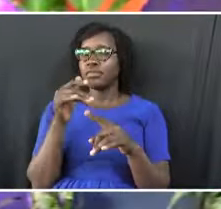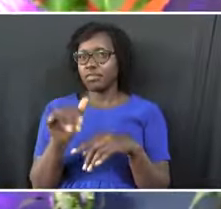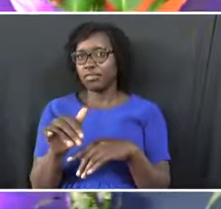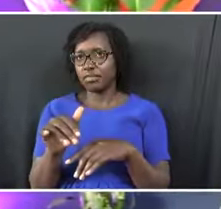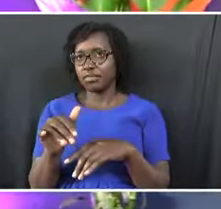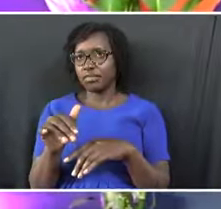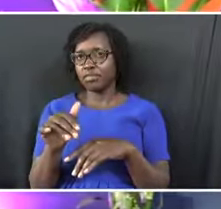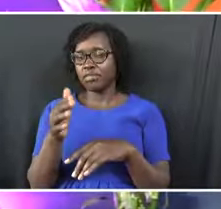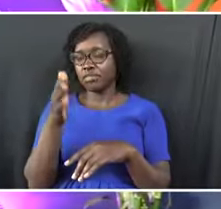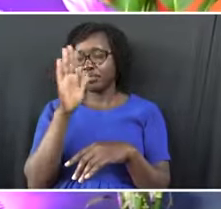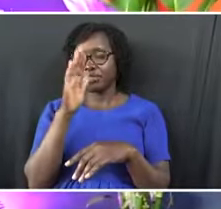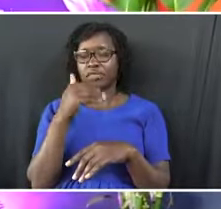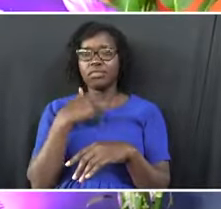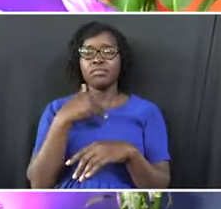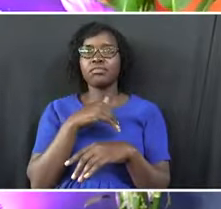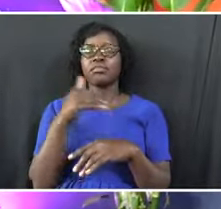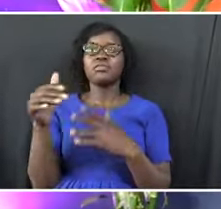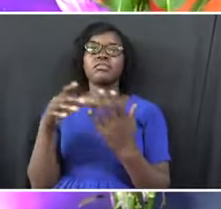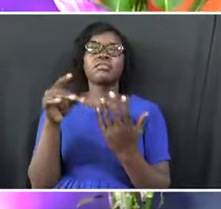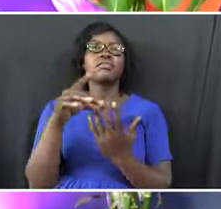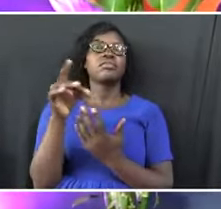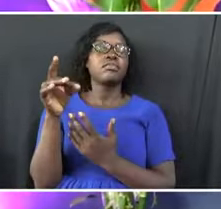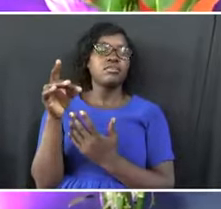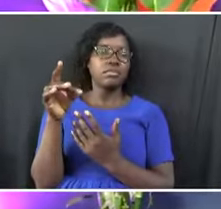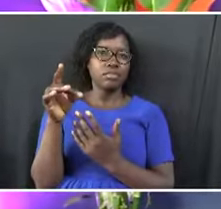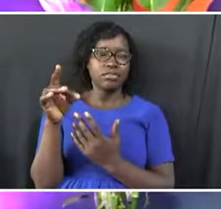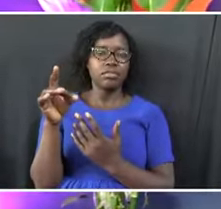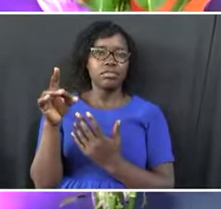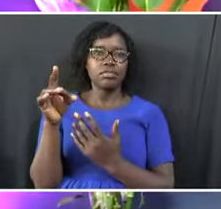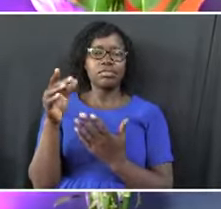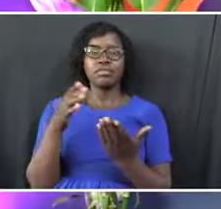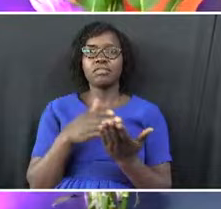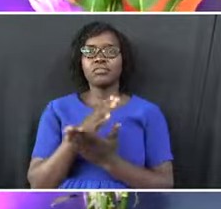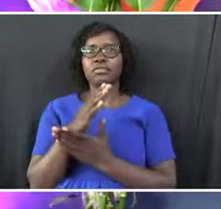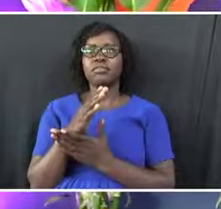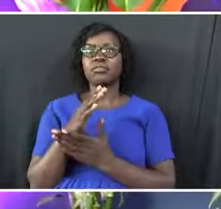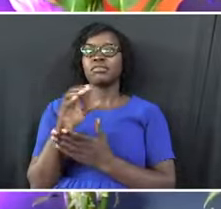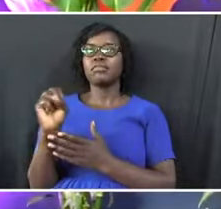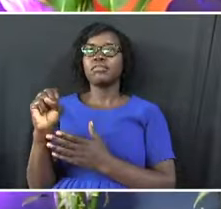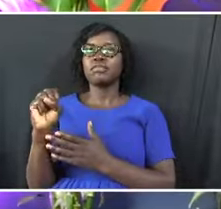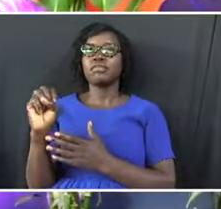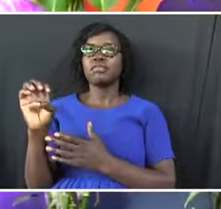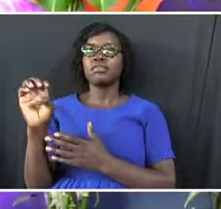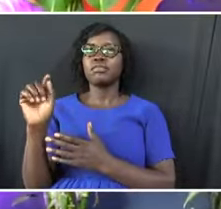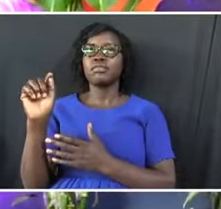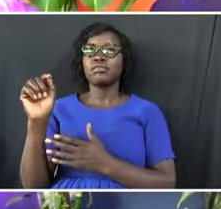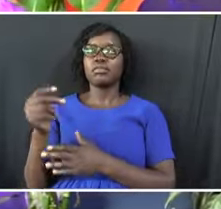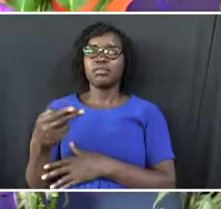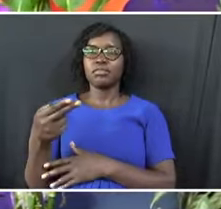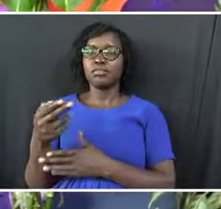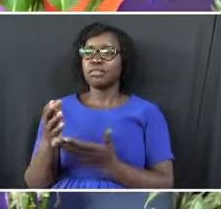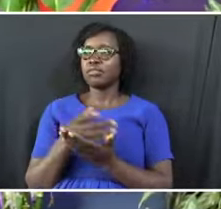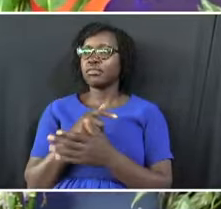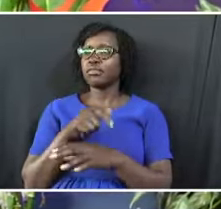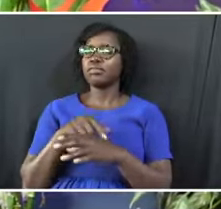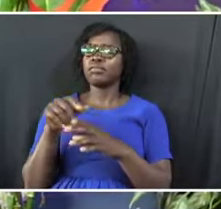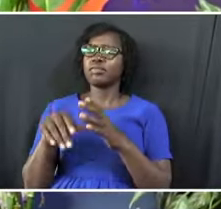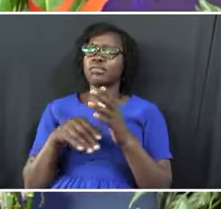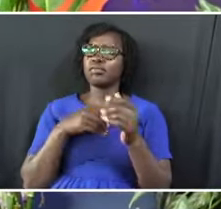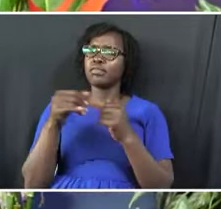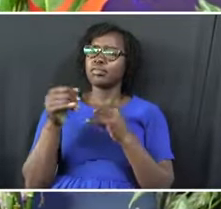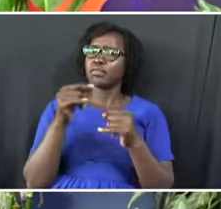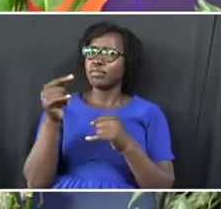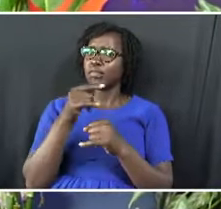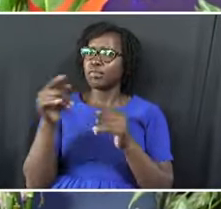that God had another option through Seth. Sometimes we may fight those